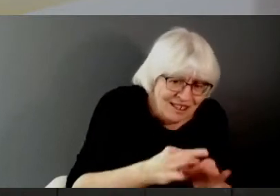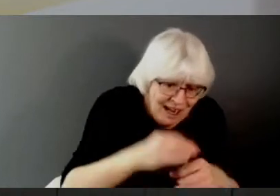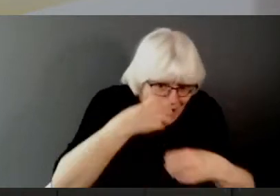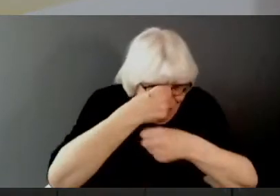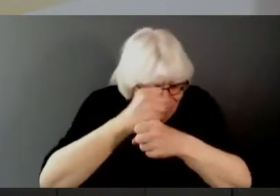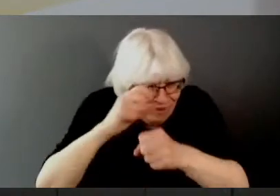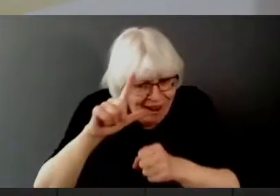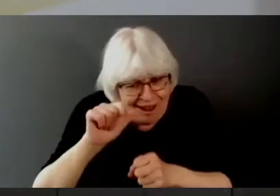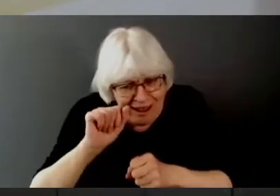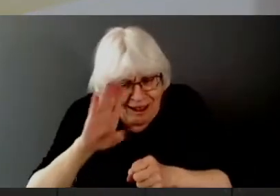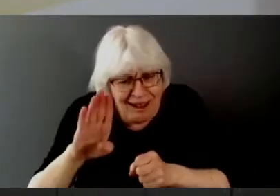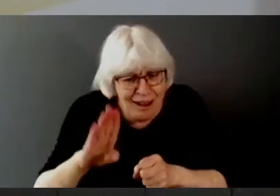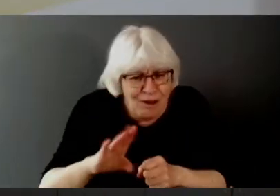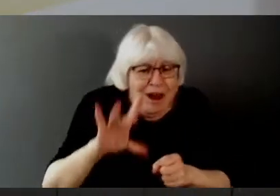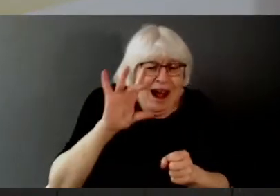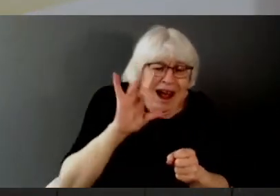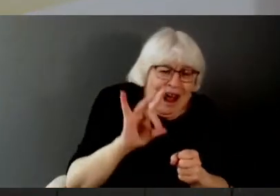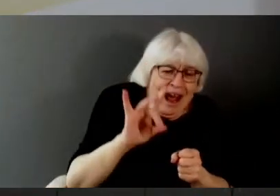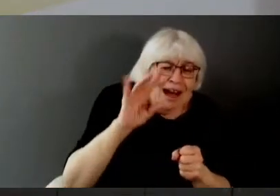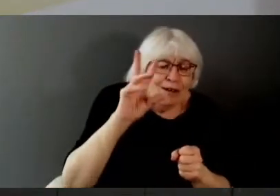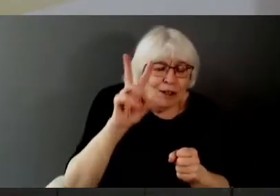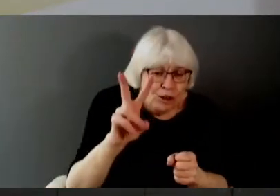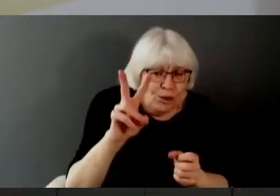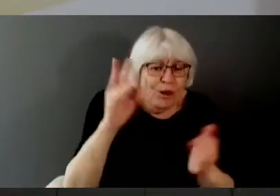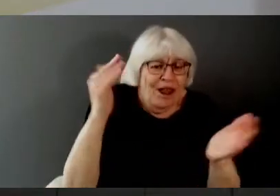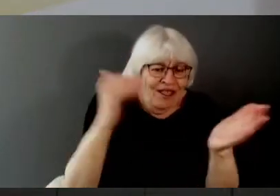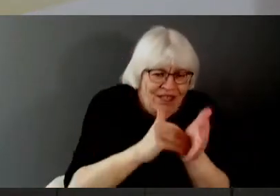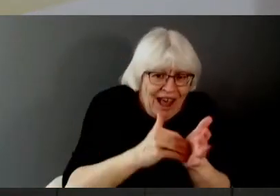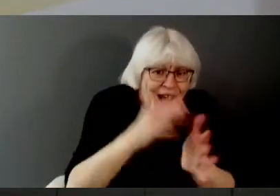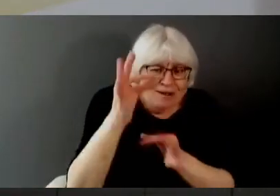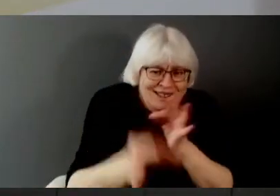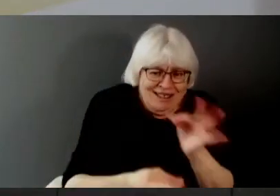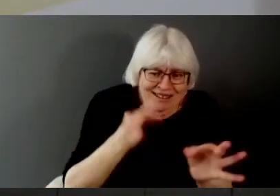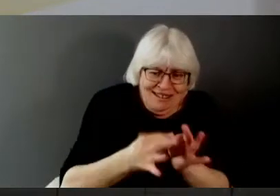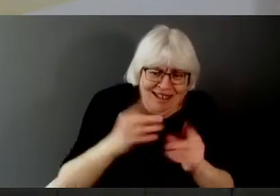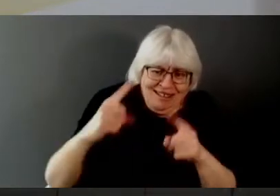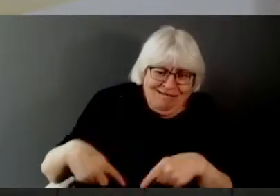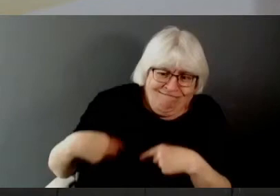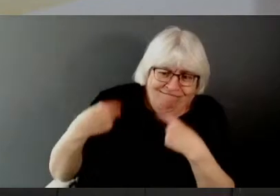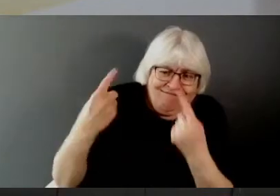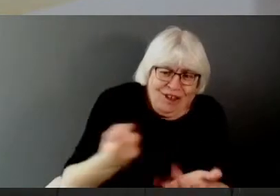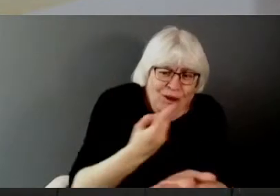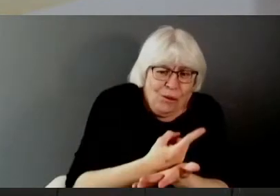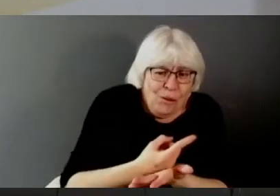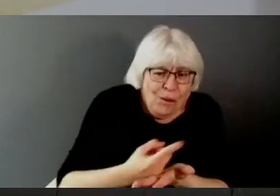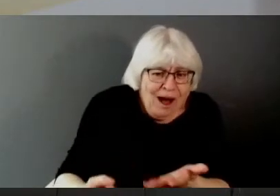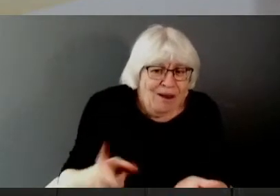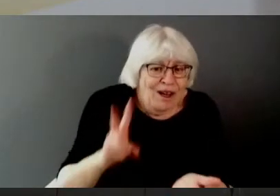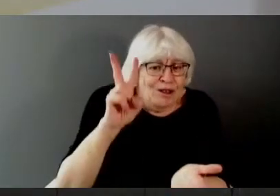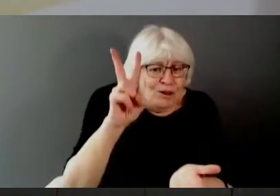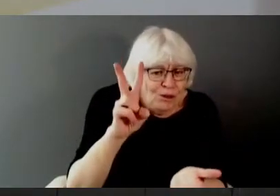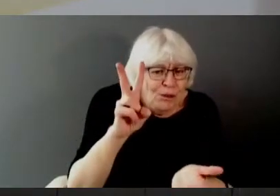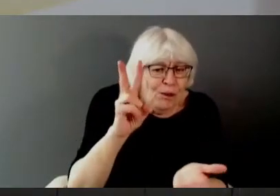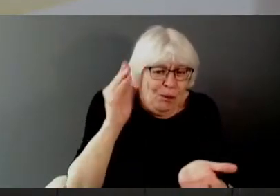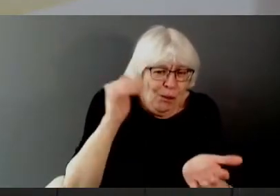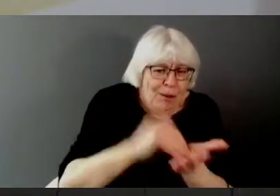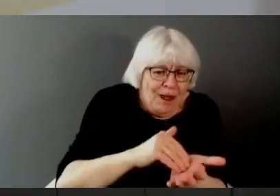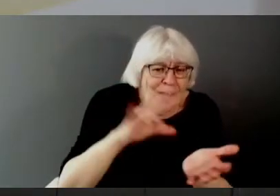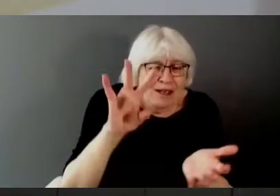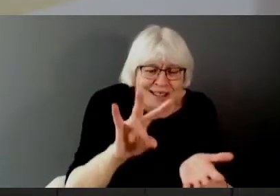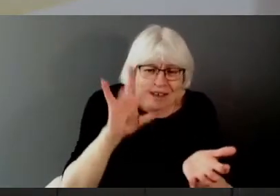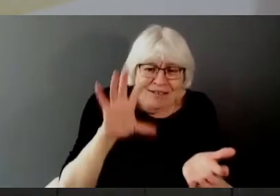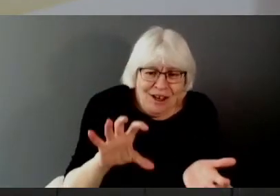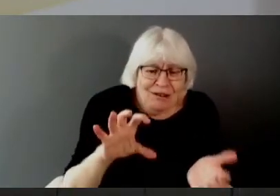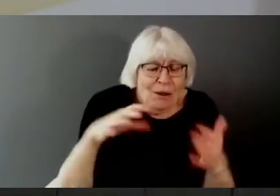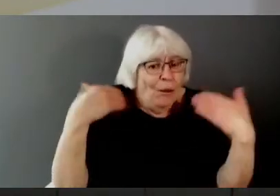began, including 2,700 in the past week. And finally, I'd like to clarify the requirements for